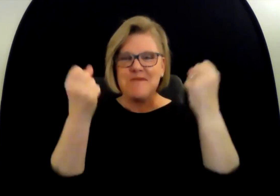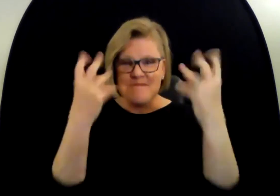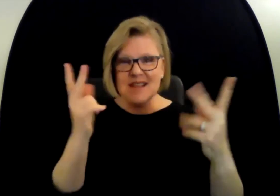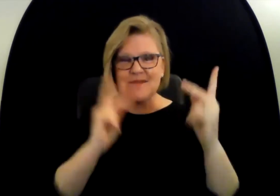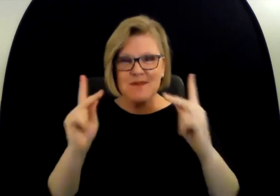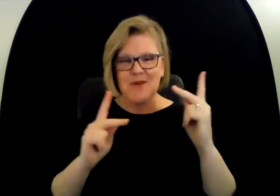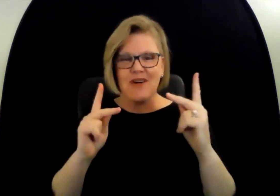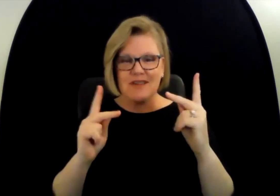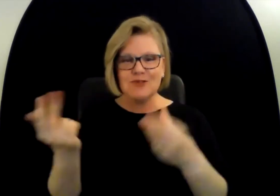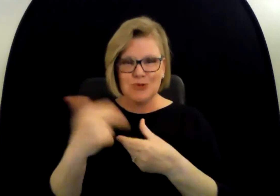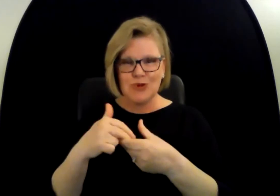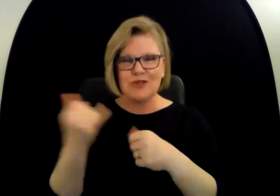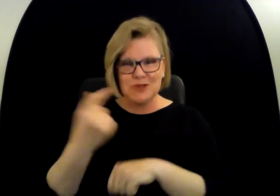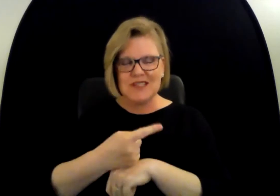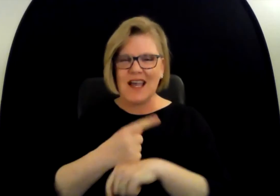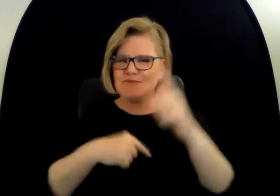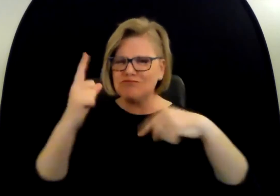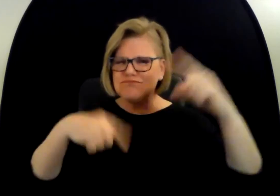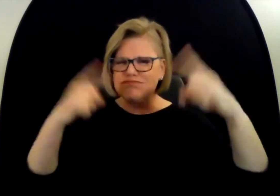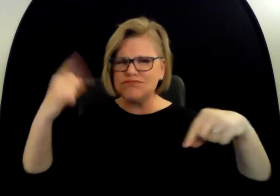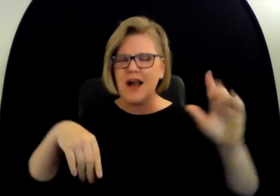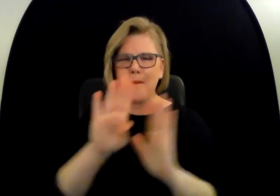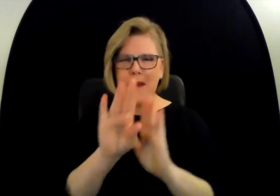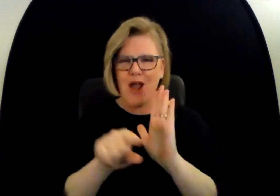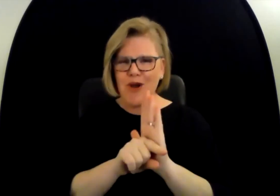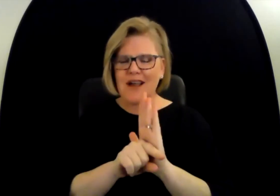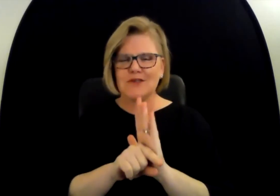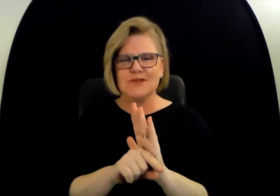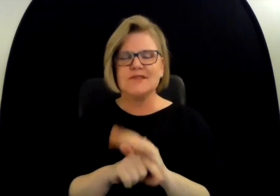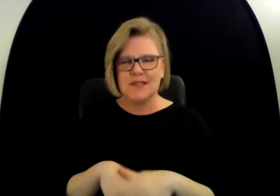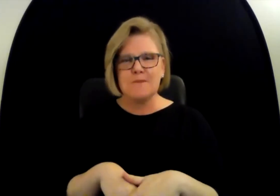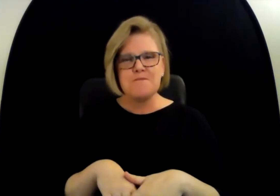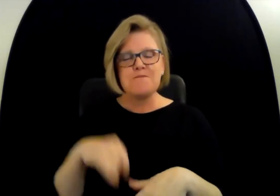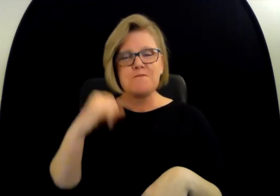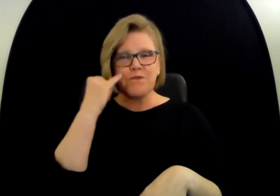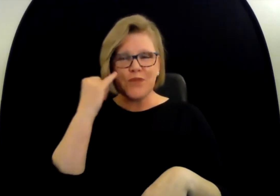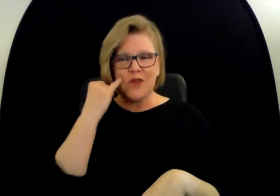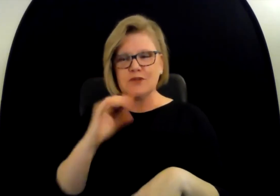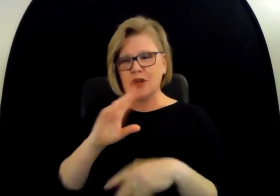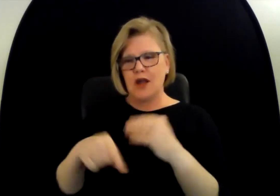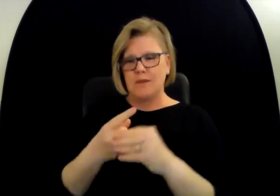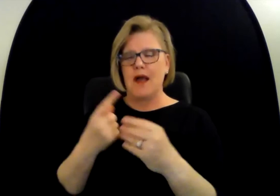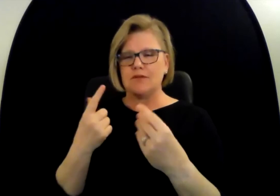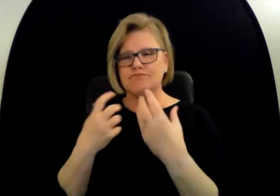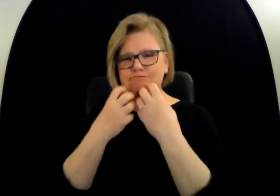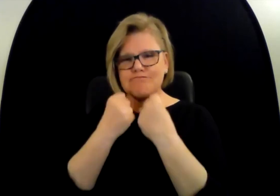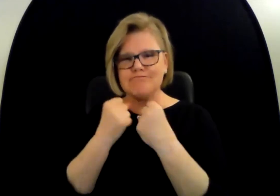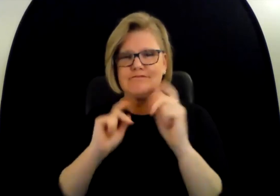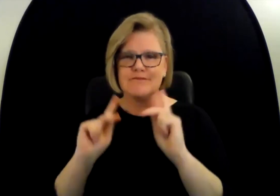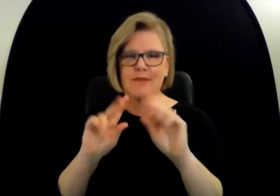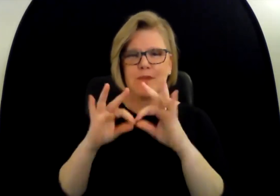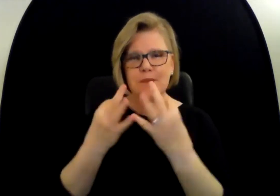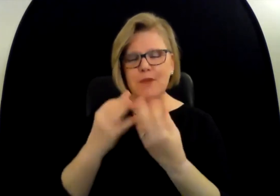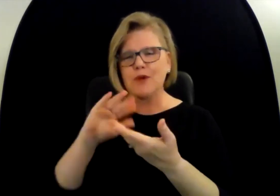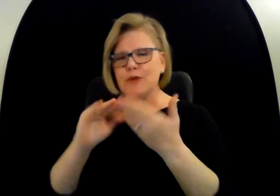today, and from a variety of different backgrounds. So if we're talking with loved ones and community members